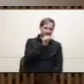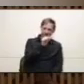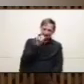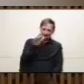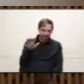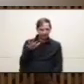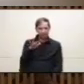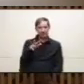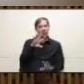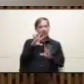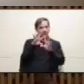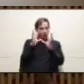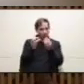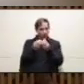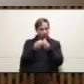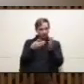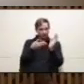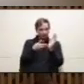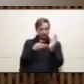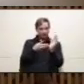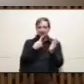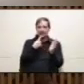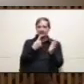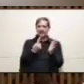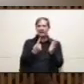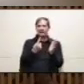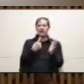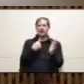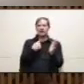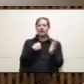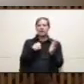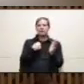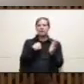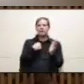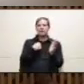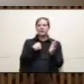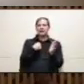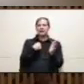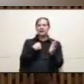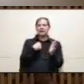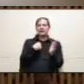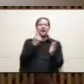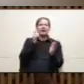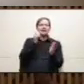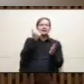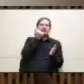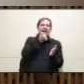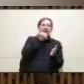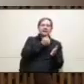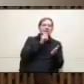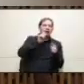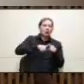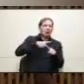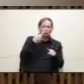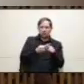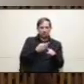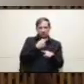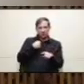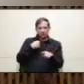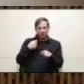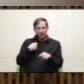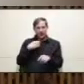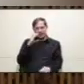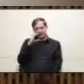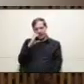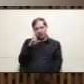that indeed what I'm saying is not just to get out of the firing line. Our creditors are sitting at 0.